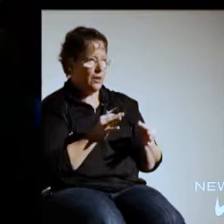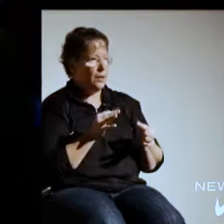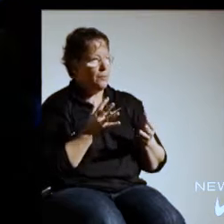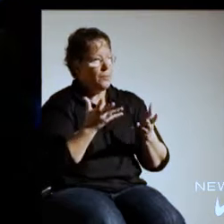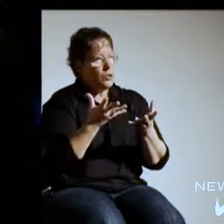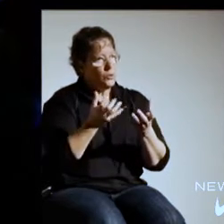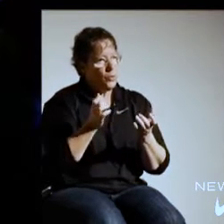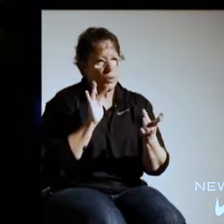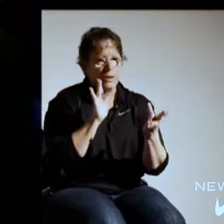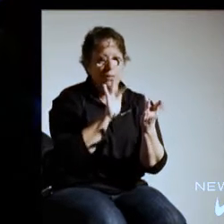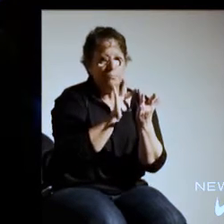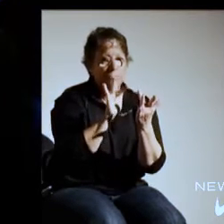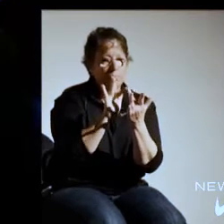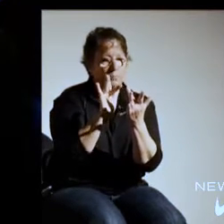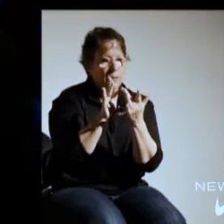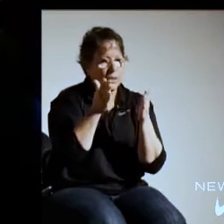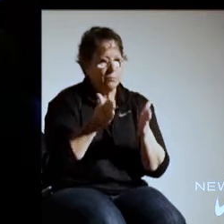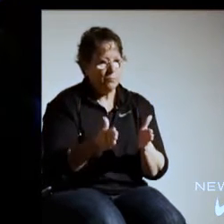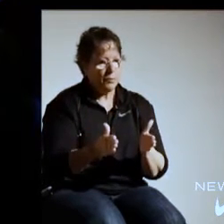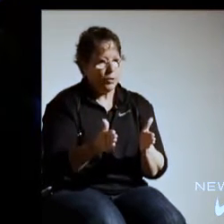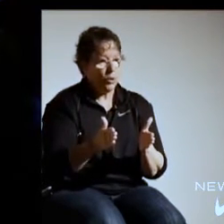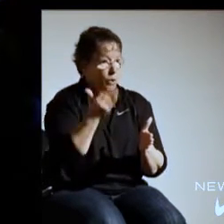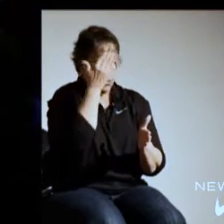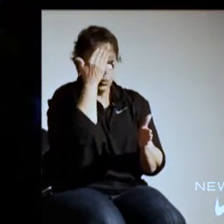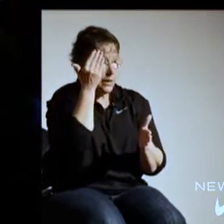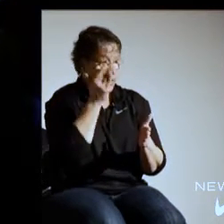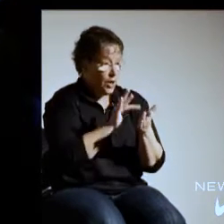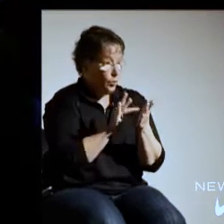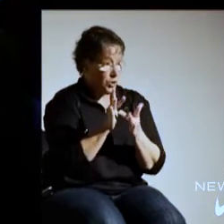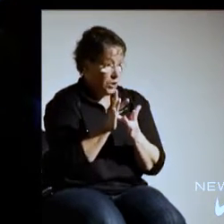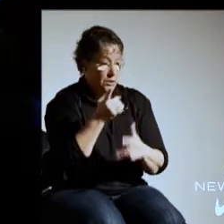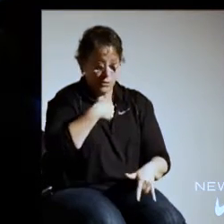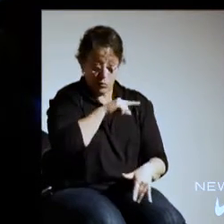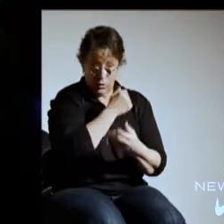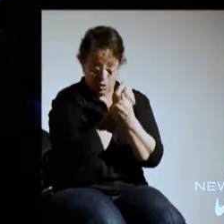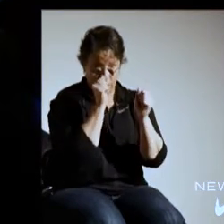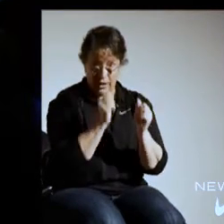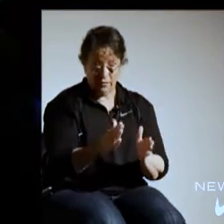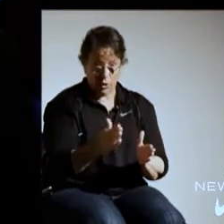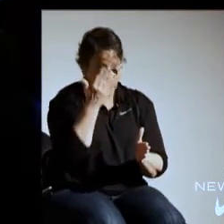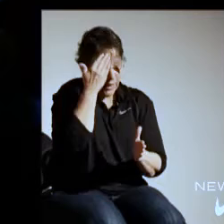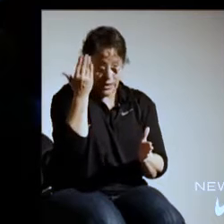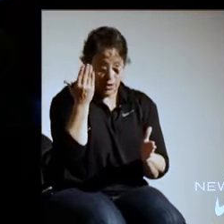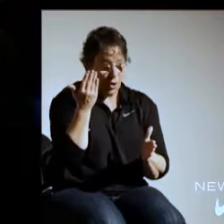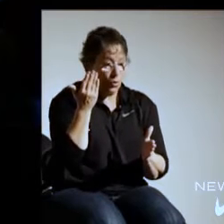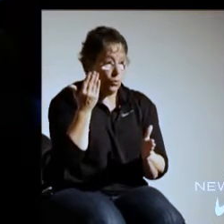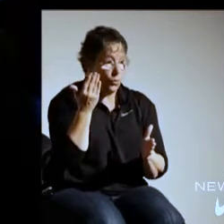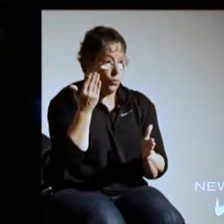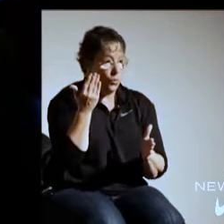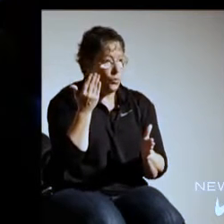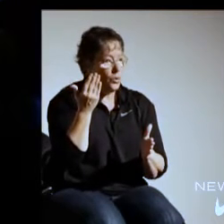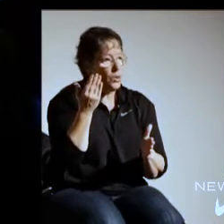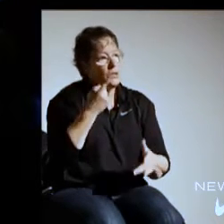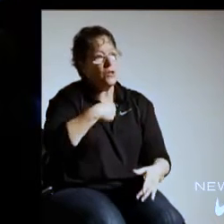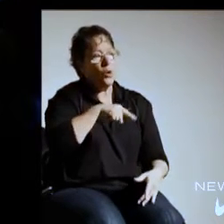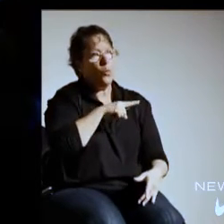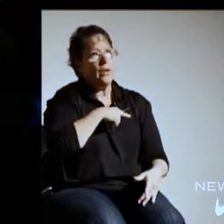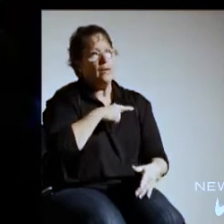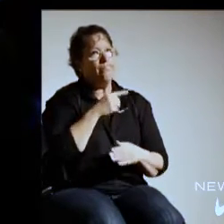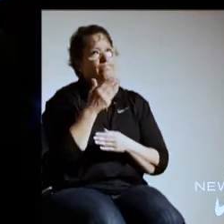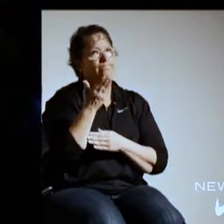people who didn't know Jesus Christ as their Savior. And we had to make a decision over 20 years